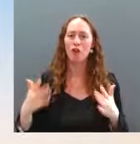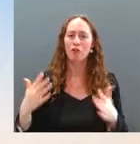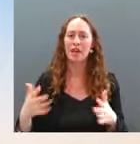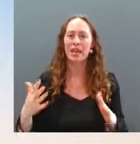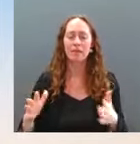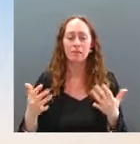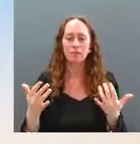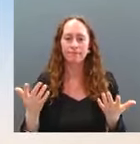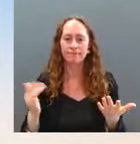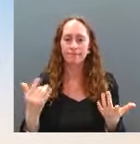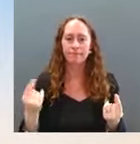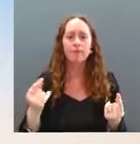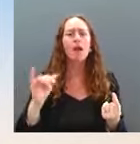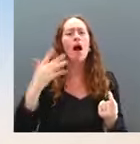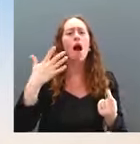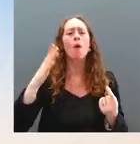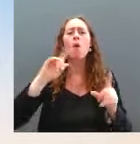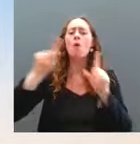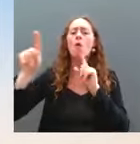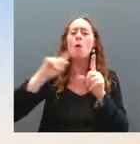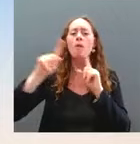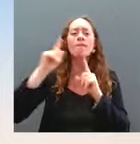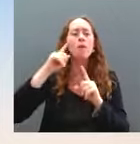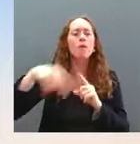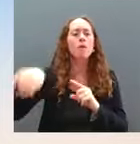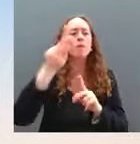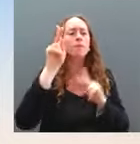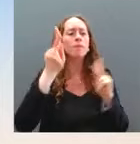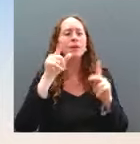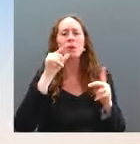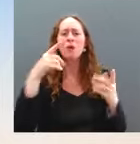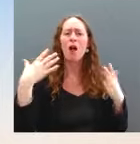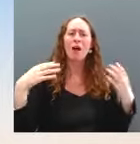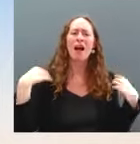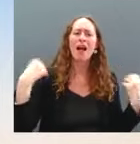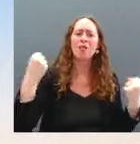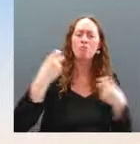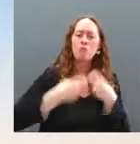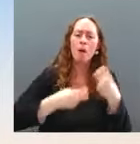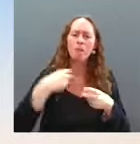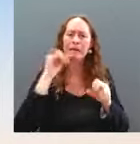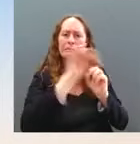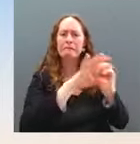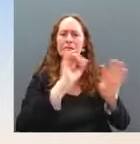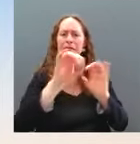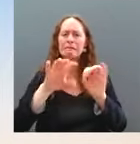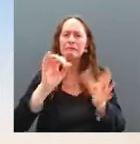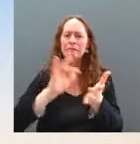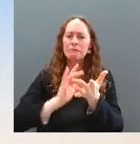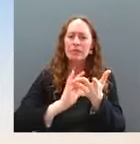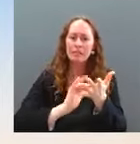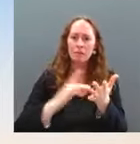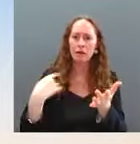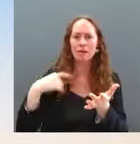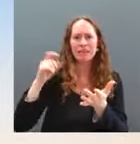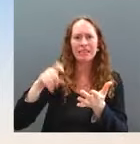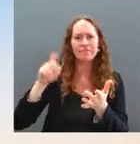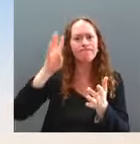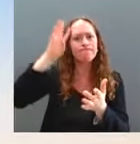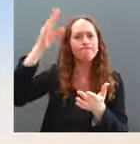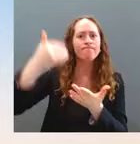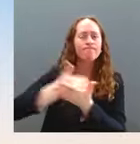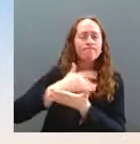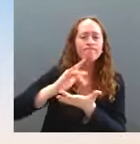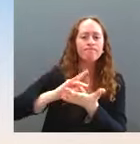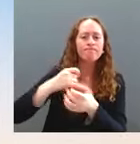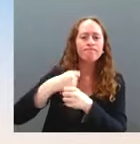as you know, often take 6 months to manufacture, so we'd also be losing out on supply that we intended to purchase for September through January.